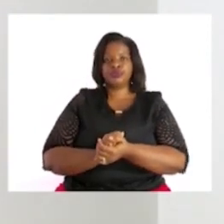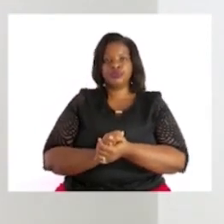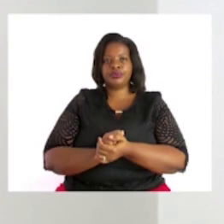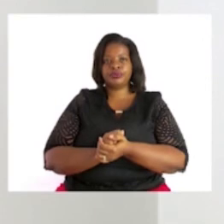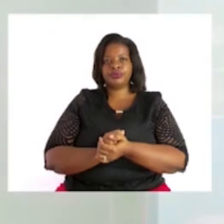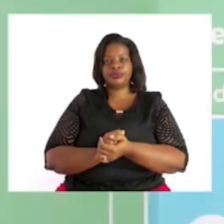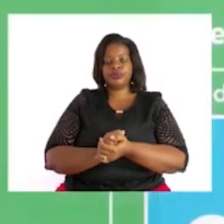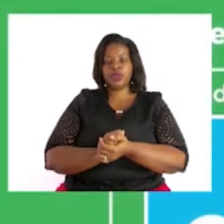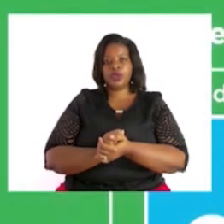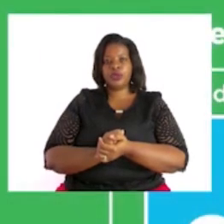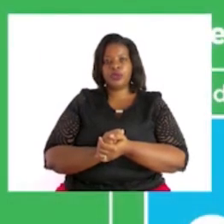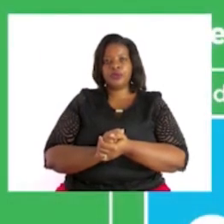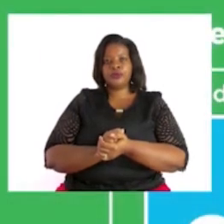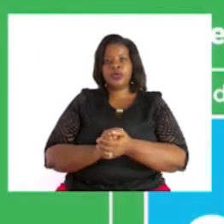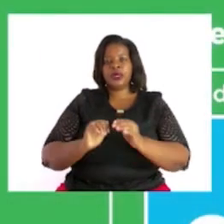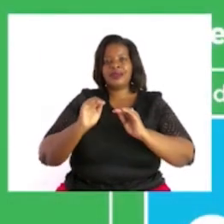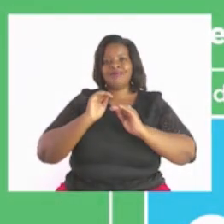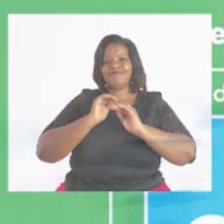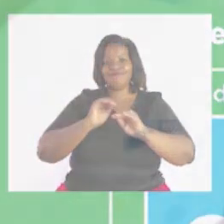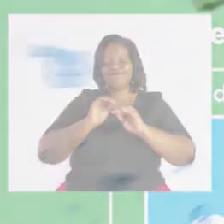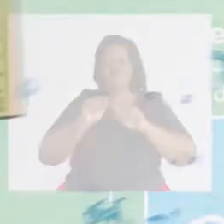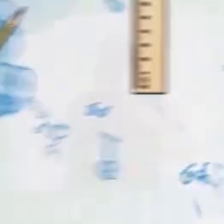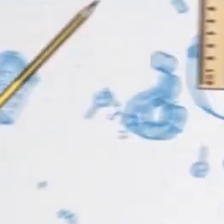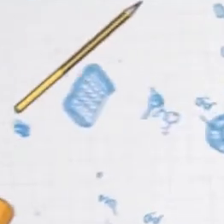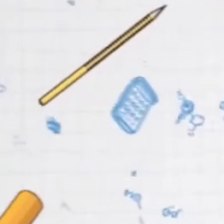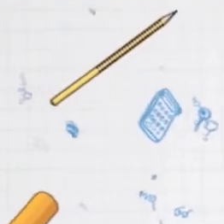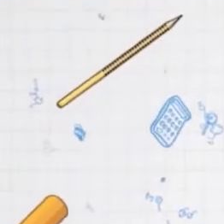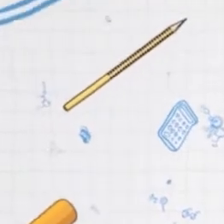Today's lesson is on whole numbers.